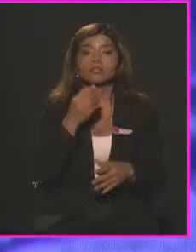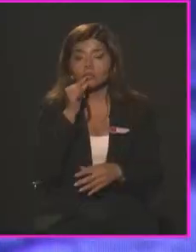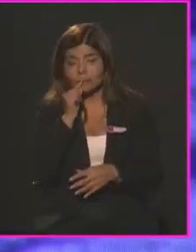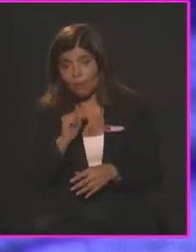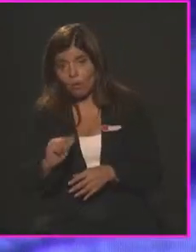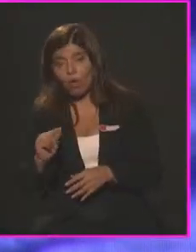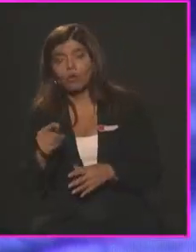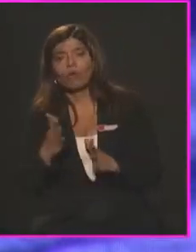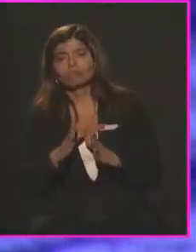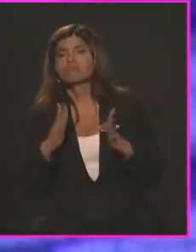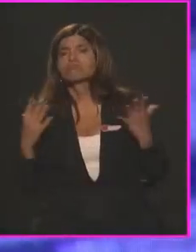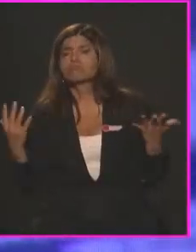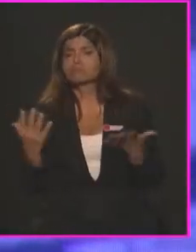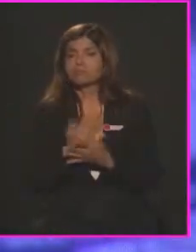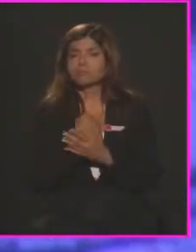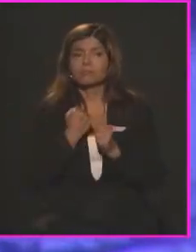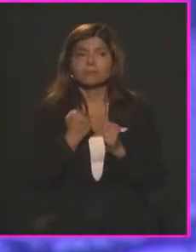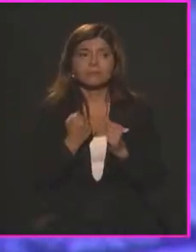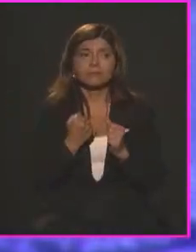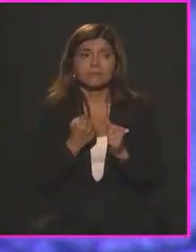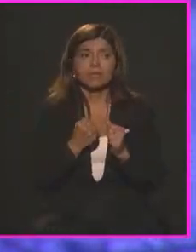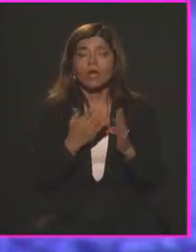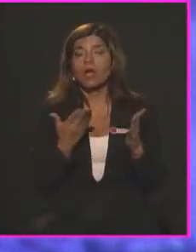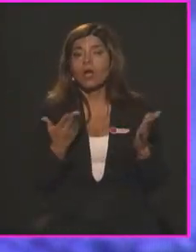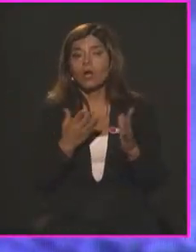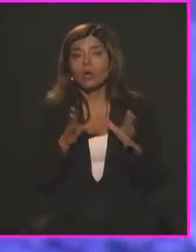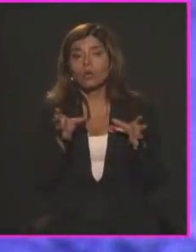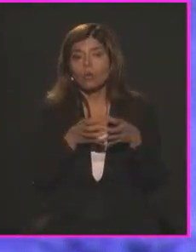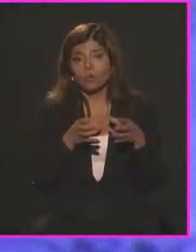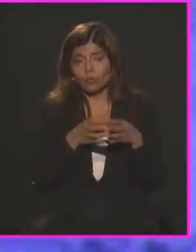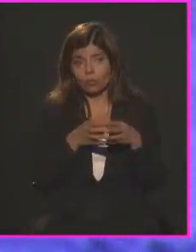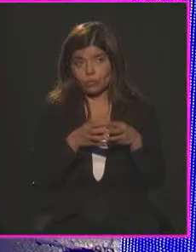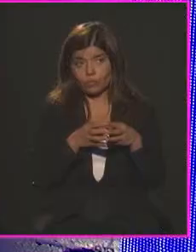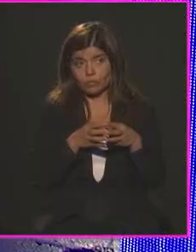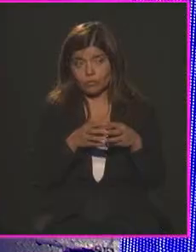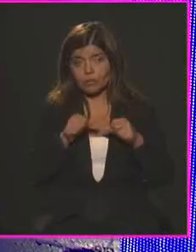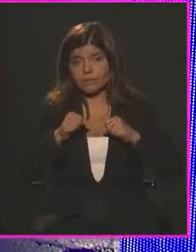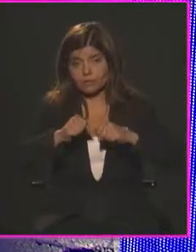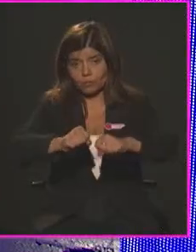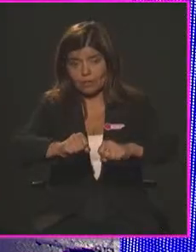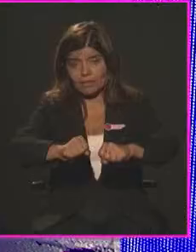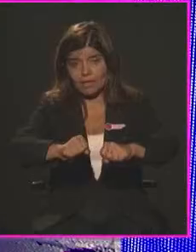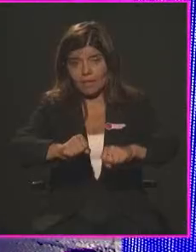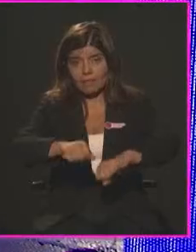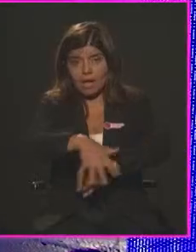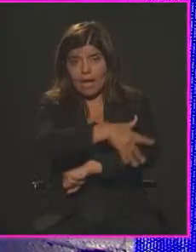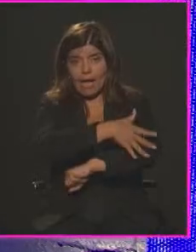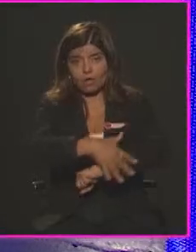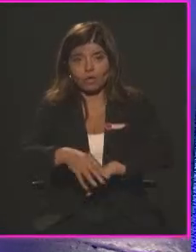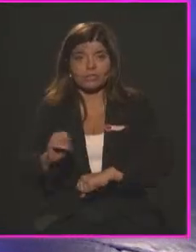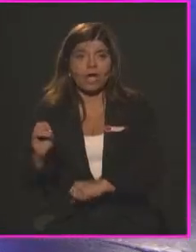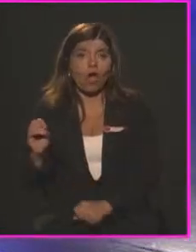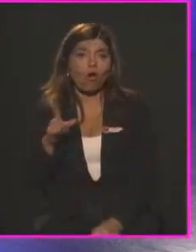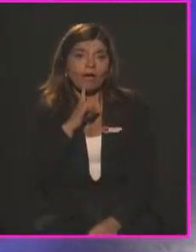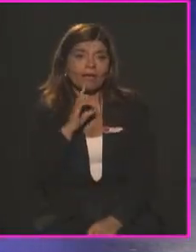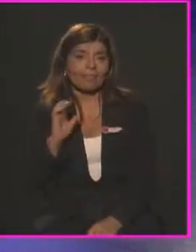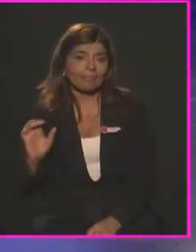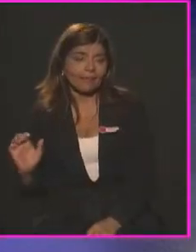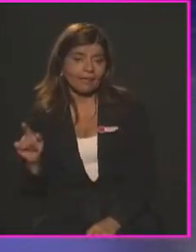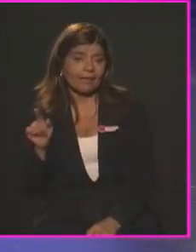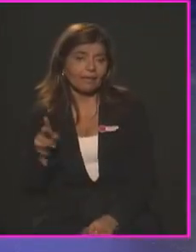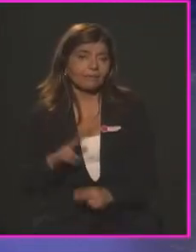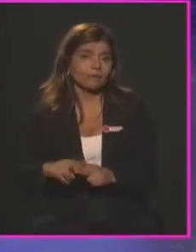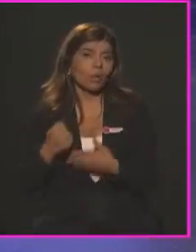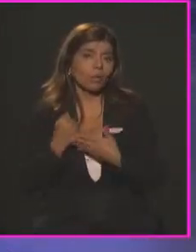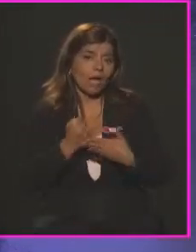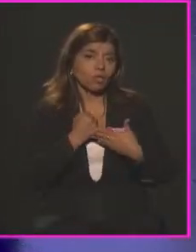with a group of grocery stores on the West Coast who had a collaboration together, and after